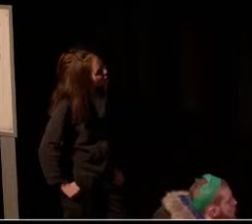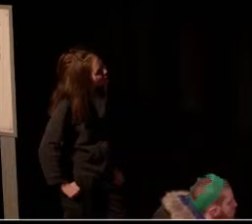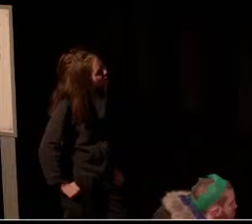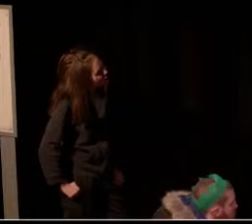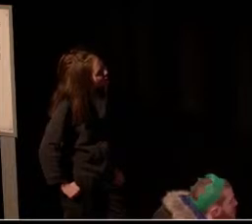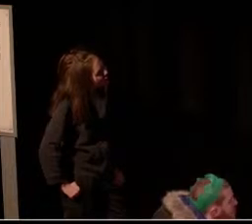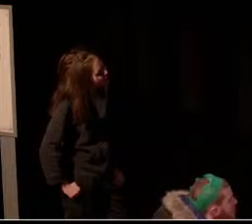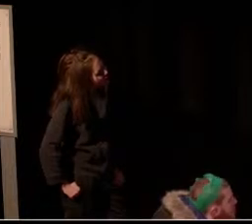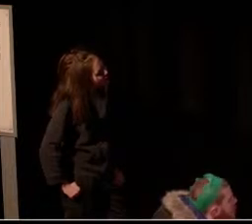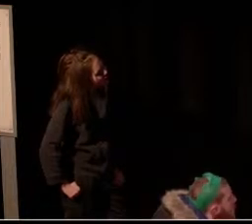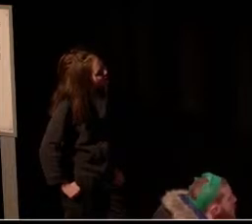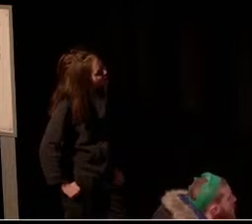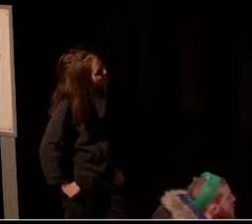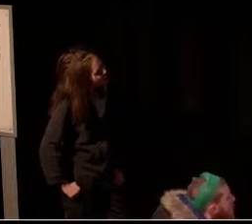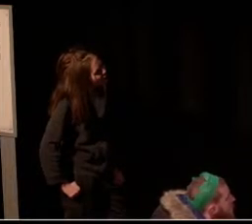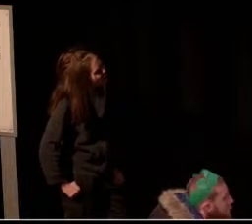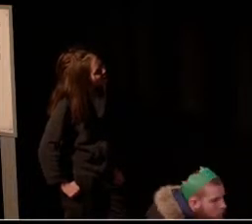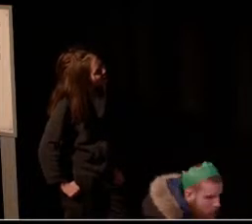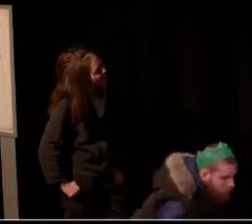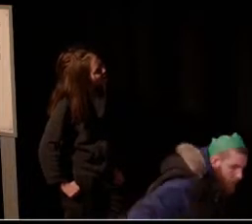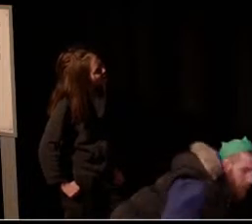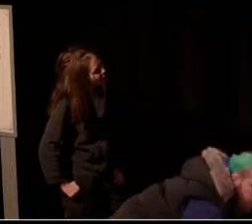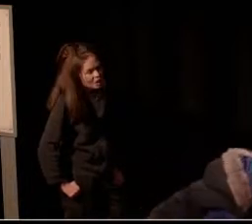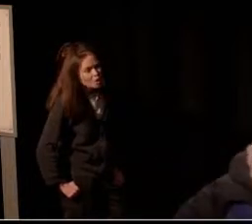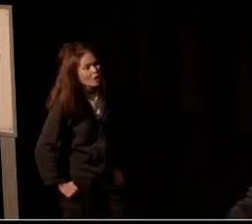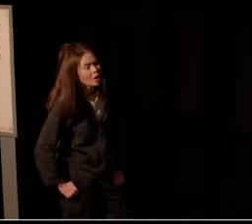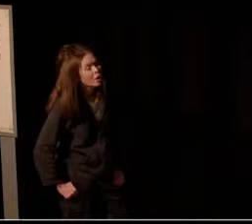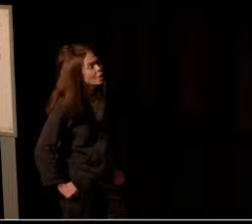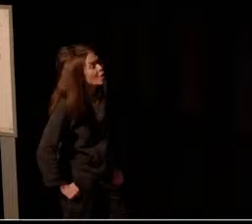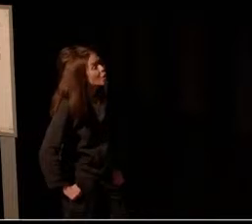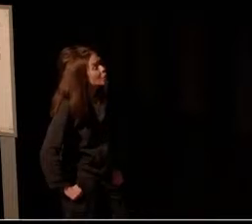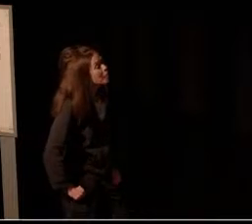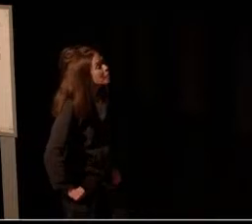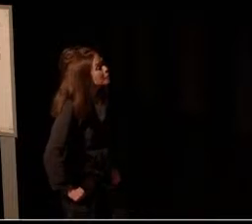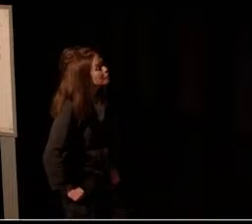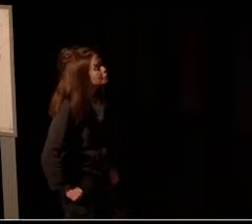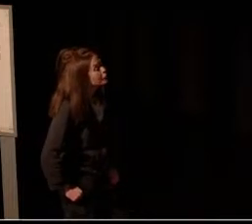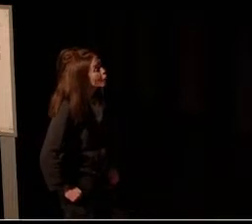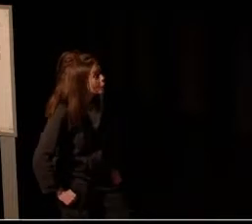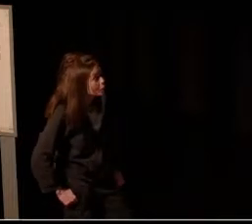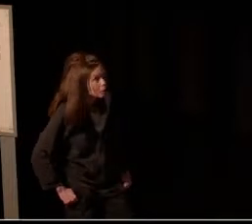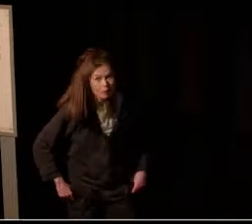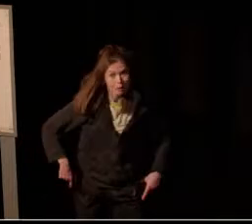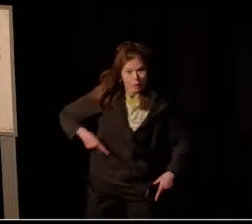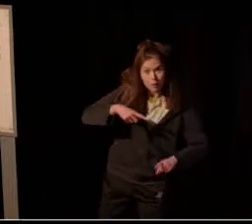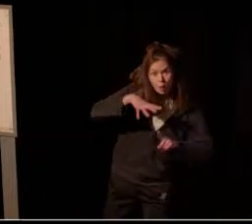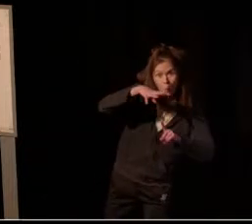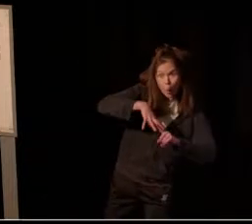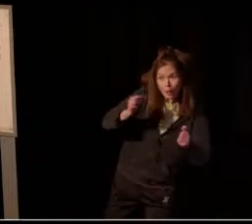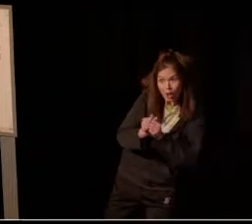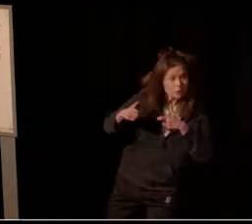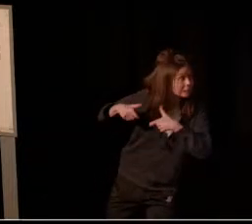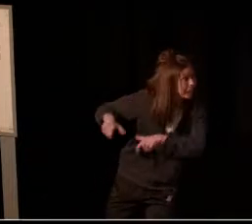Yeah, look, you're smiling. That's what you're saying. No, hold on. Is he yet one?